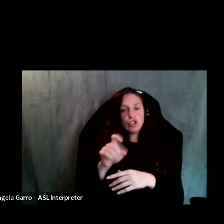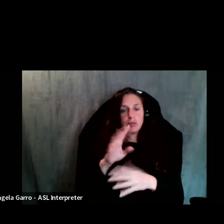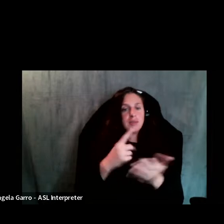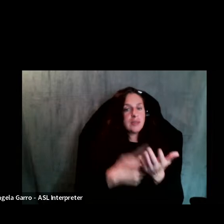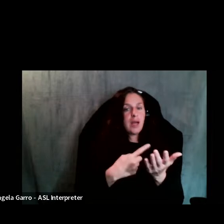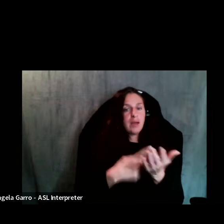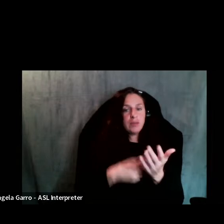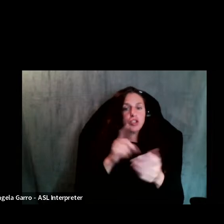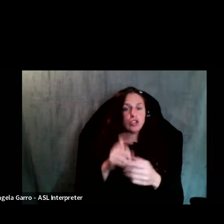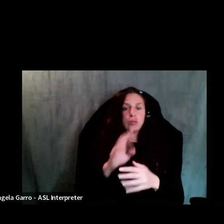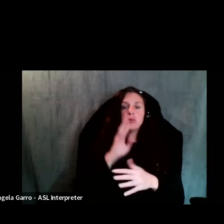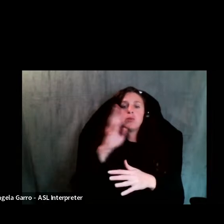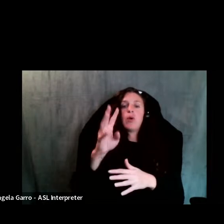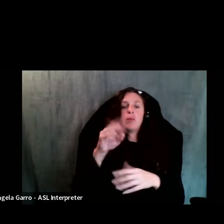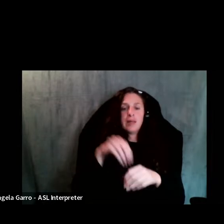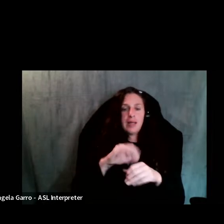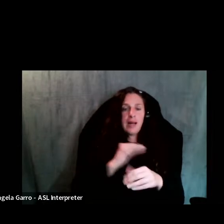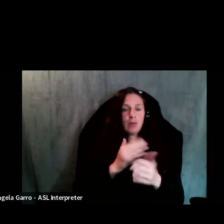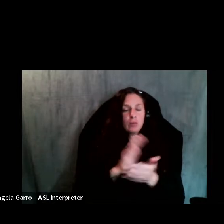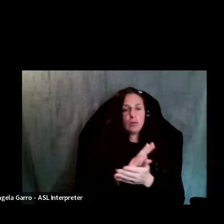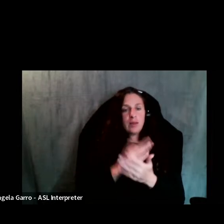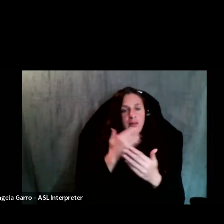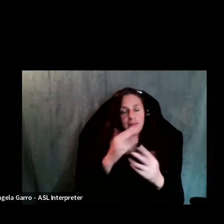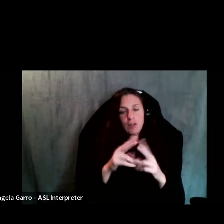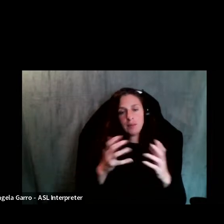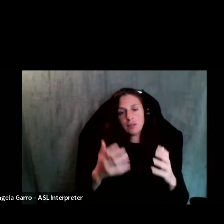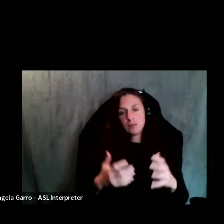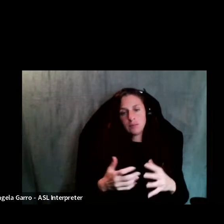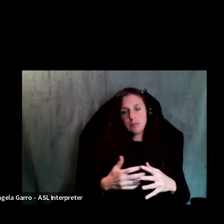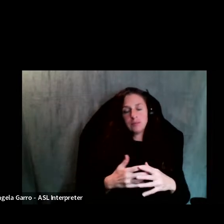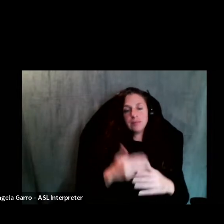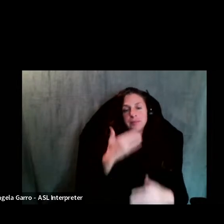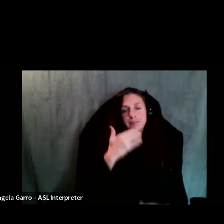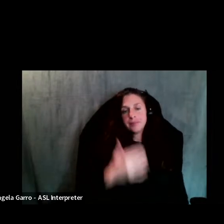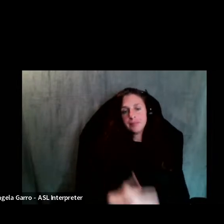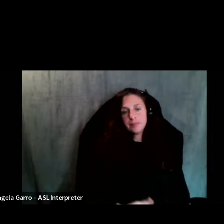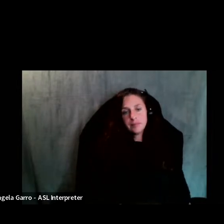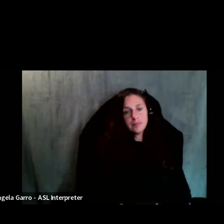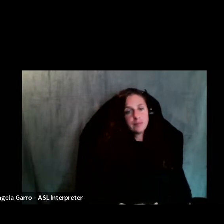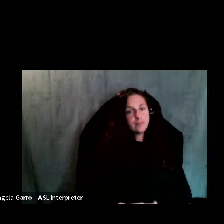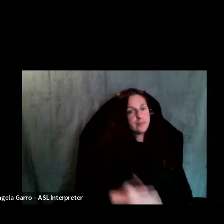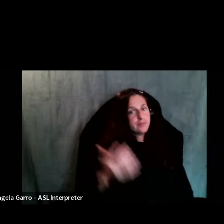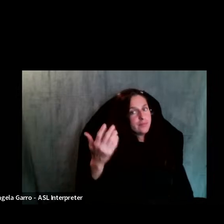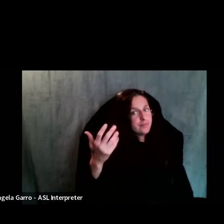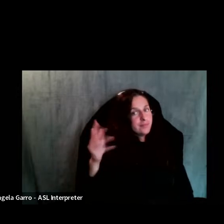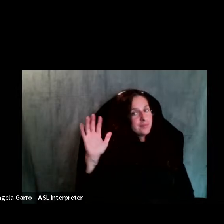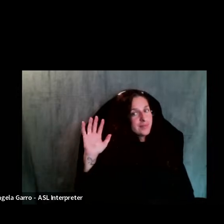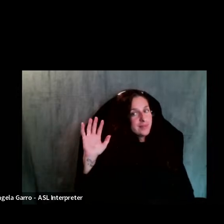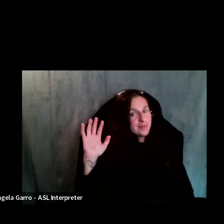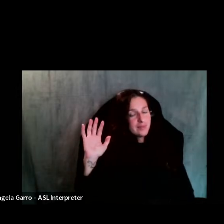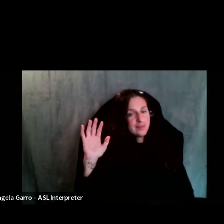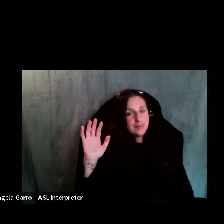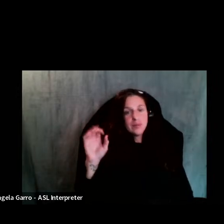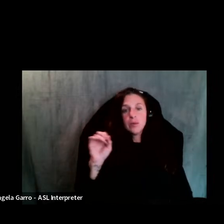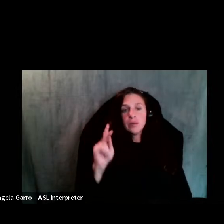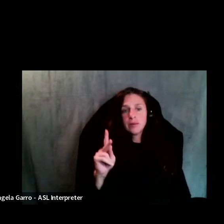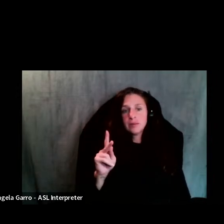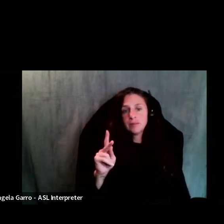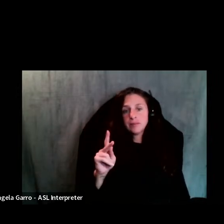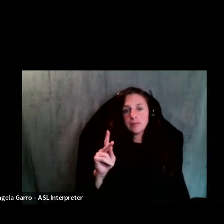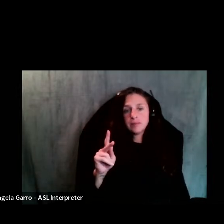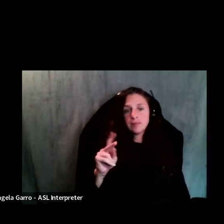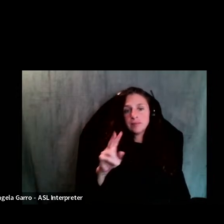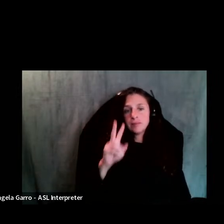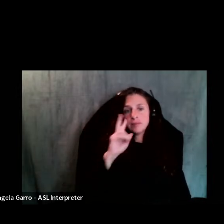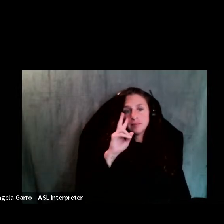This should be spoken up about in our schools. Okay. Thank you very much. Thank you. That's it. Okay. Can you see at the top of